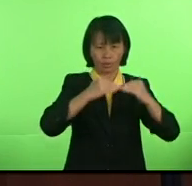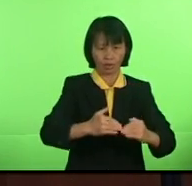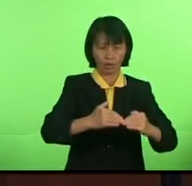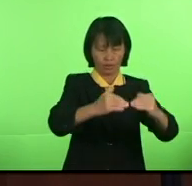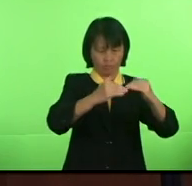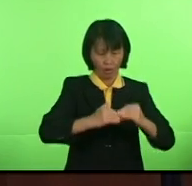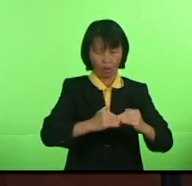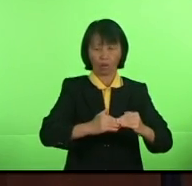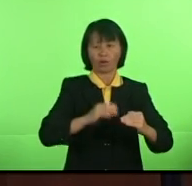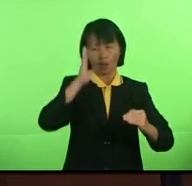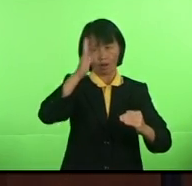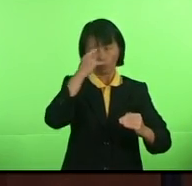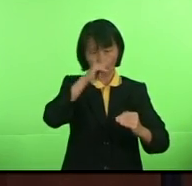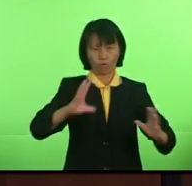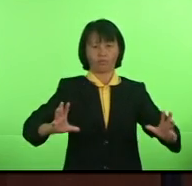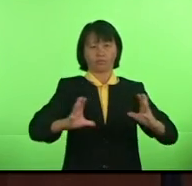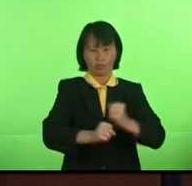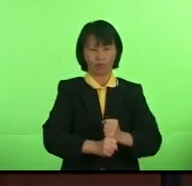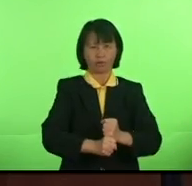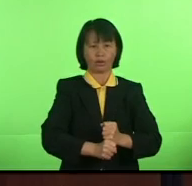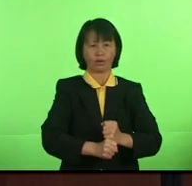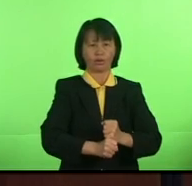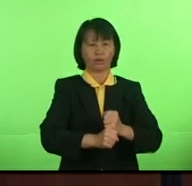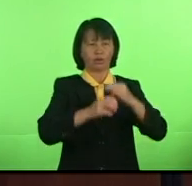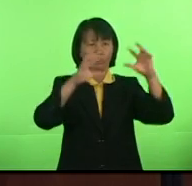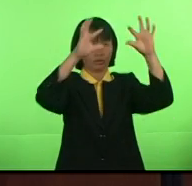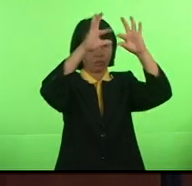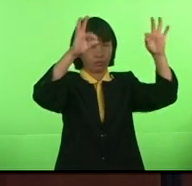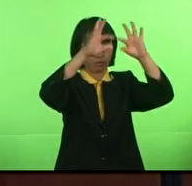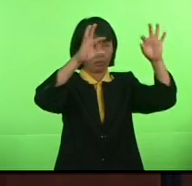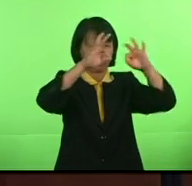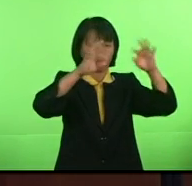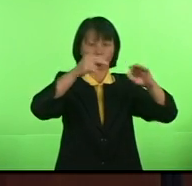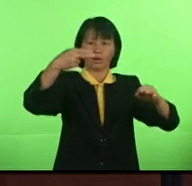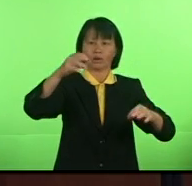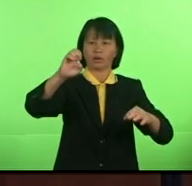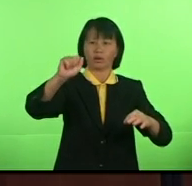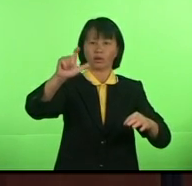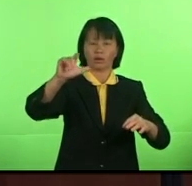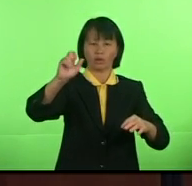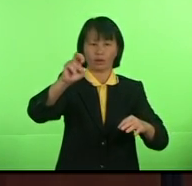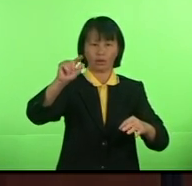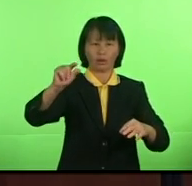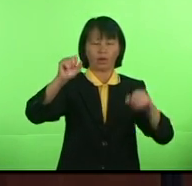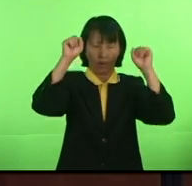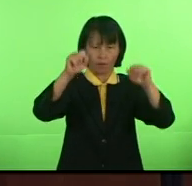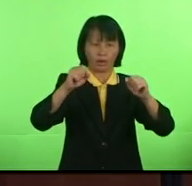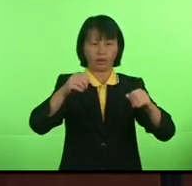coming paragraphs. So this new theory argues that healing is at our fingertips. We can